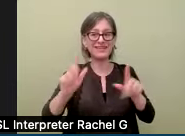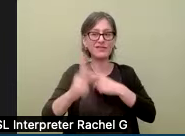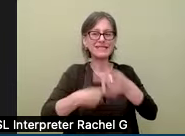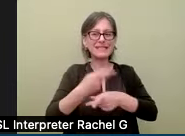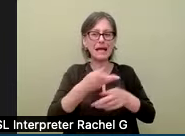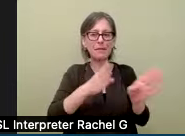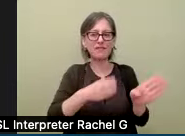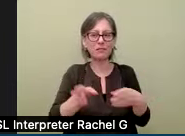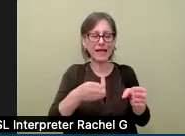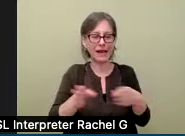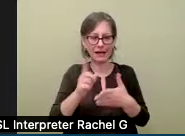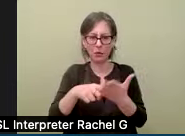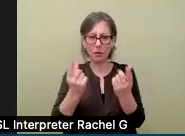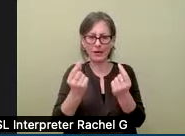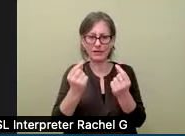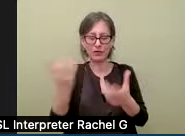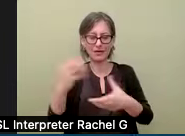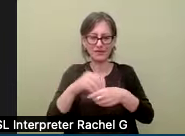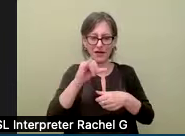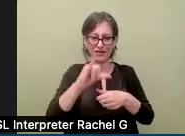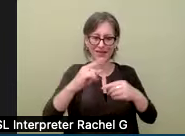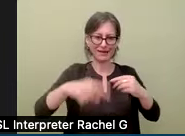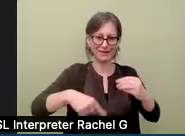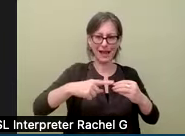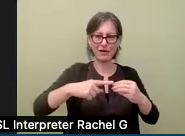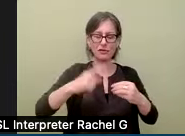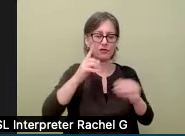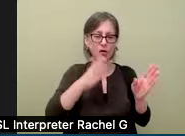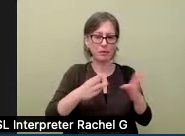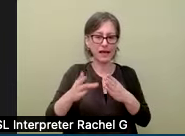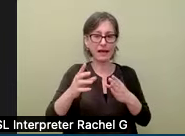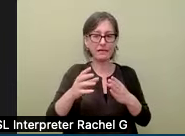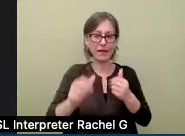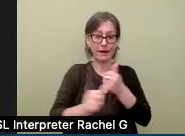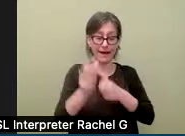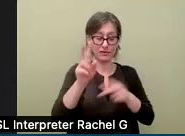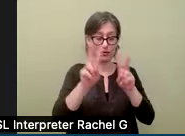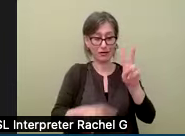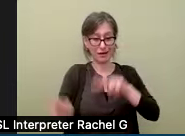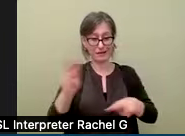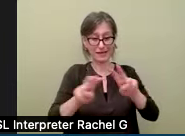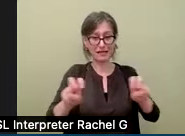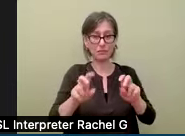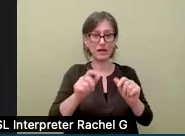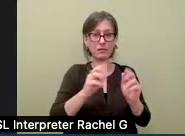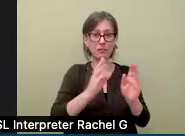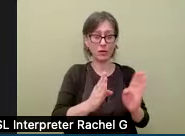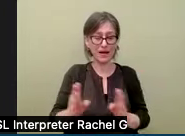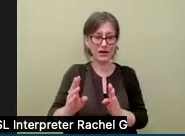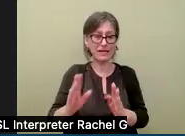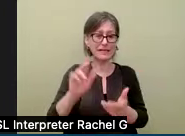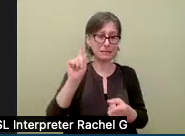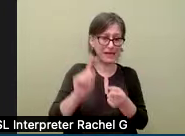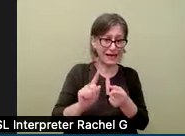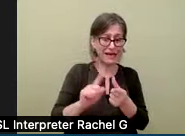of planning activities that are part of the disaster planning cycle, including hazard assessment, preparedness, mitigation, response,